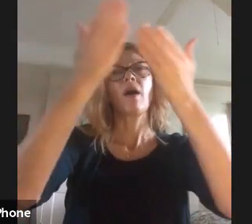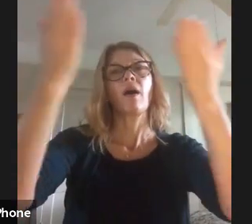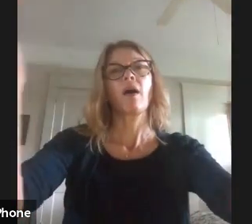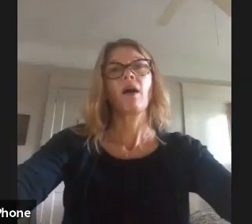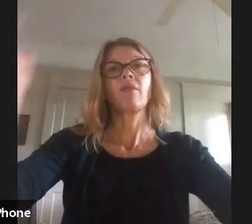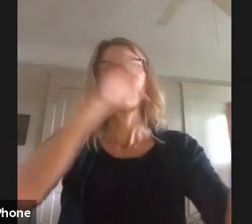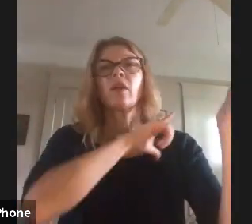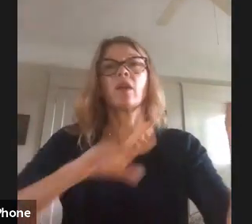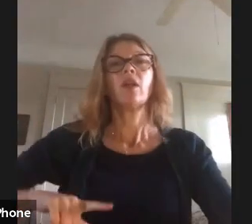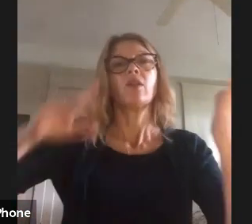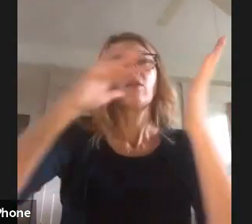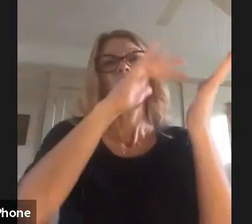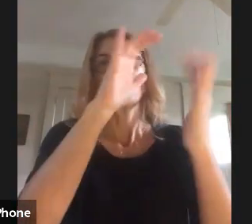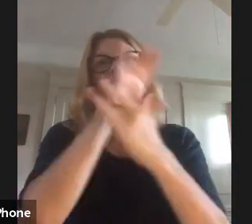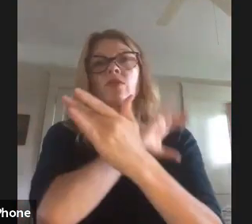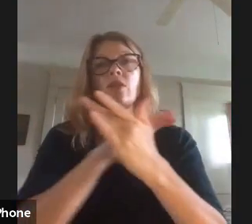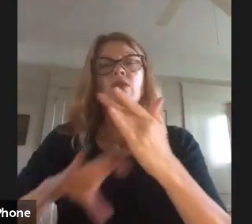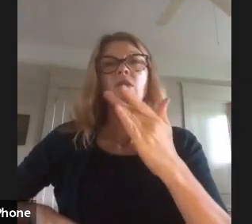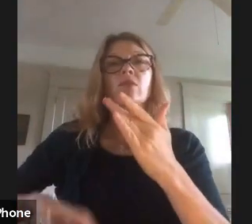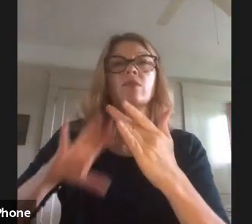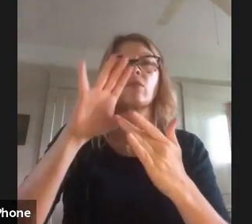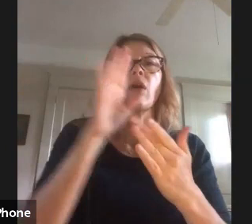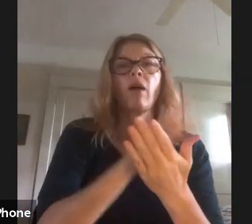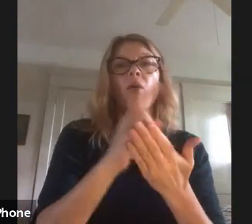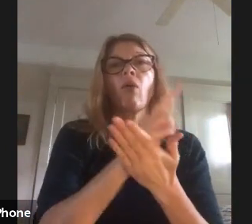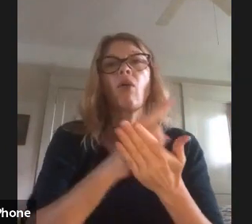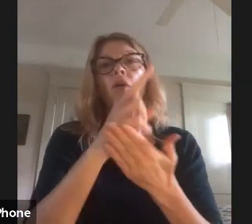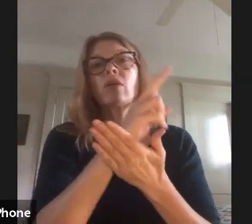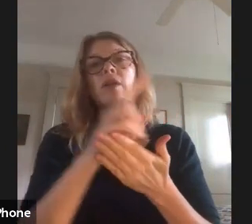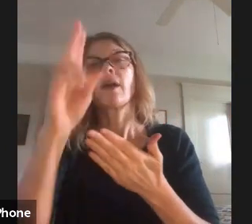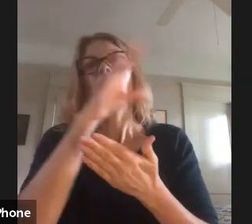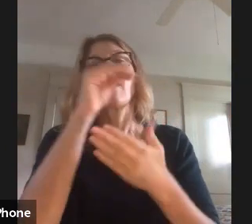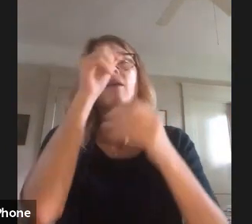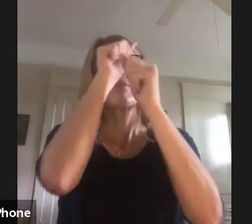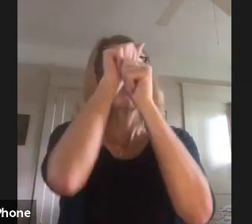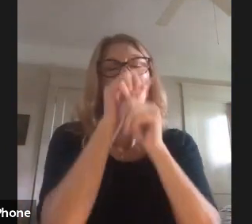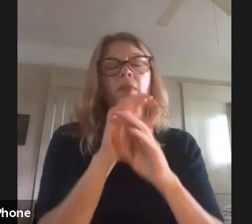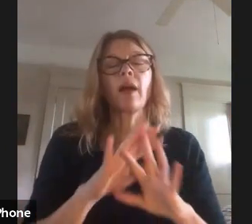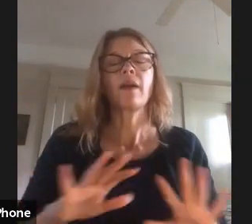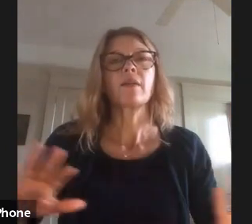Jesus Christ, holy and blessed,